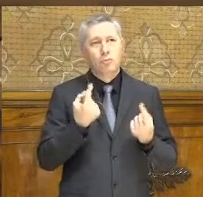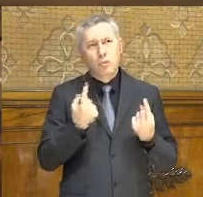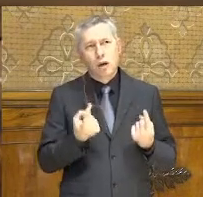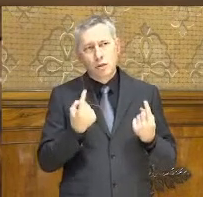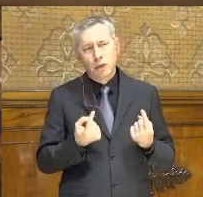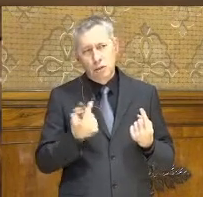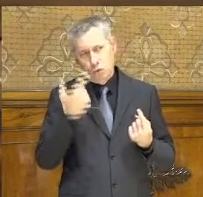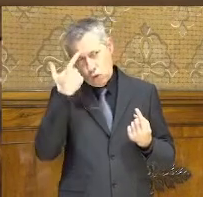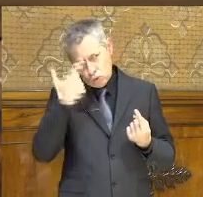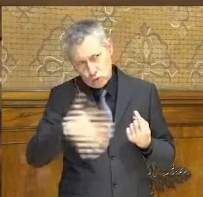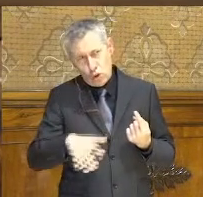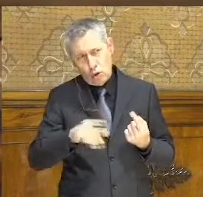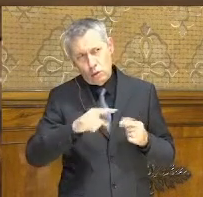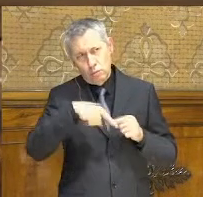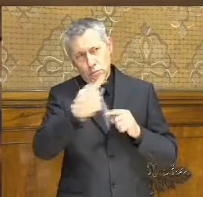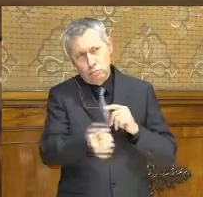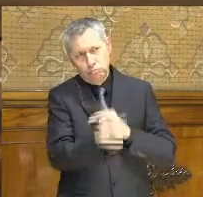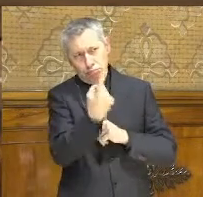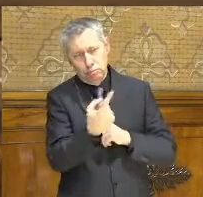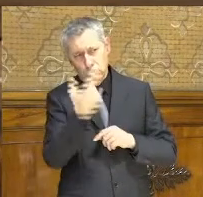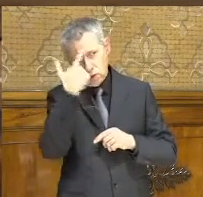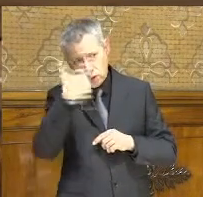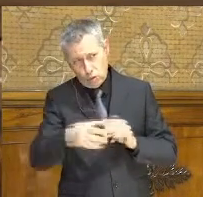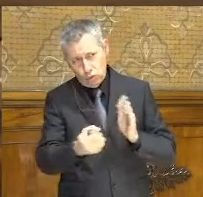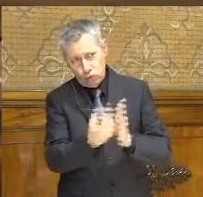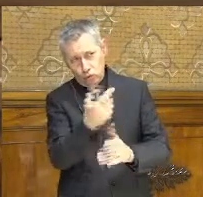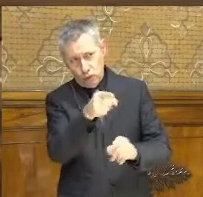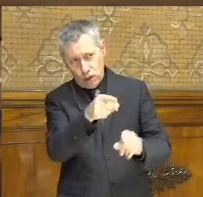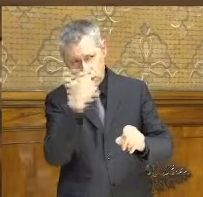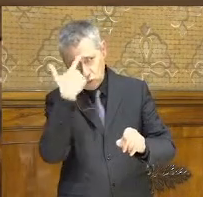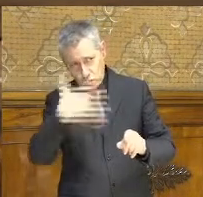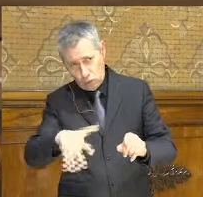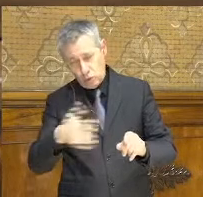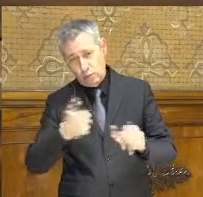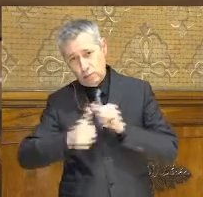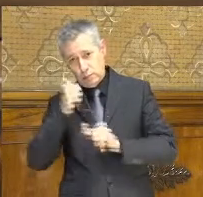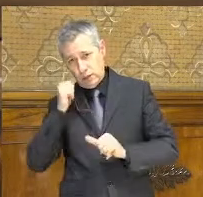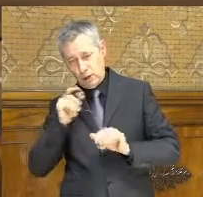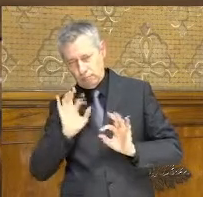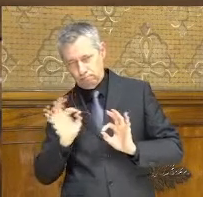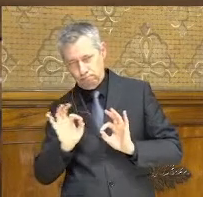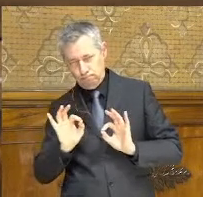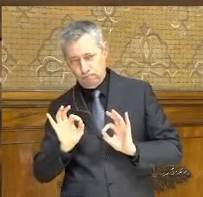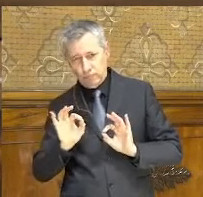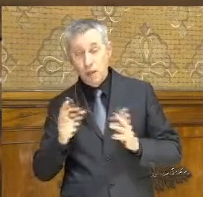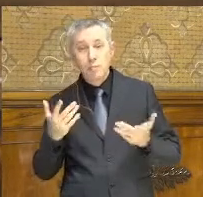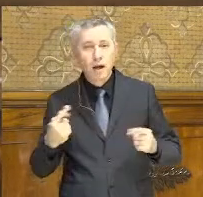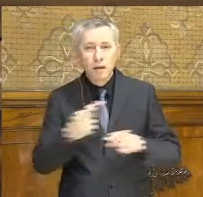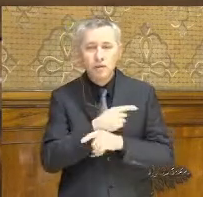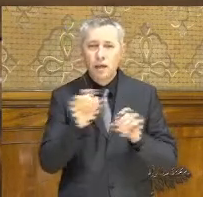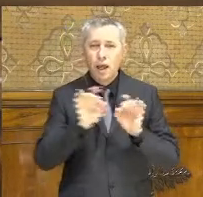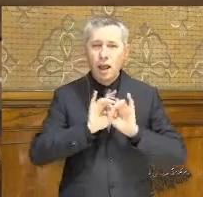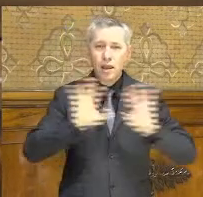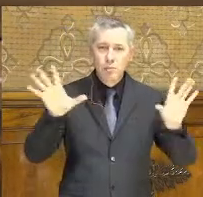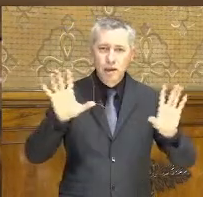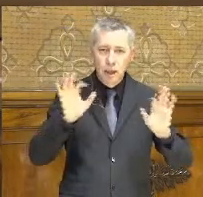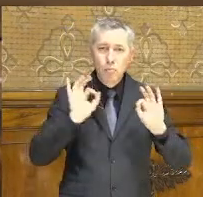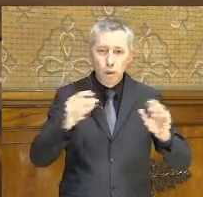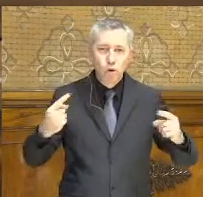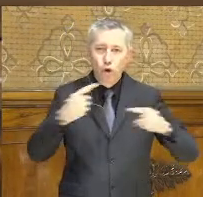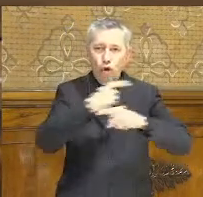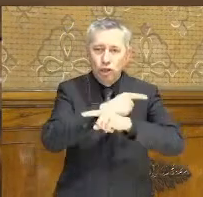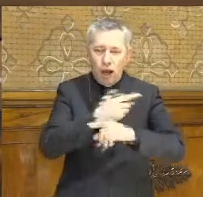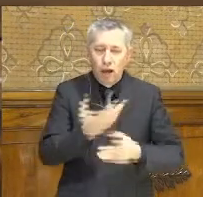with. But freedom is exactly the opposite. We can't